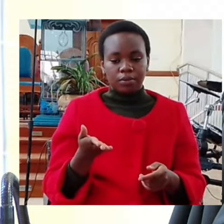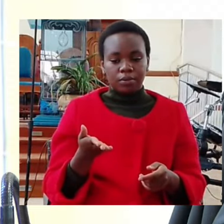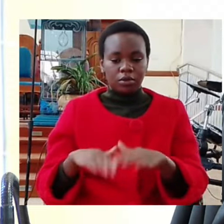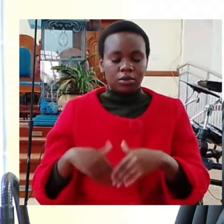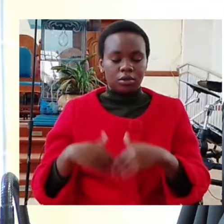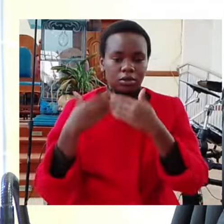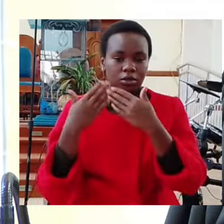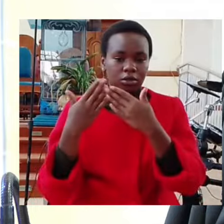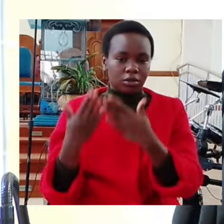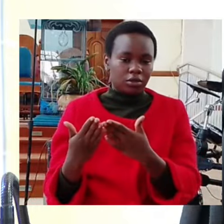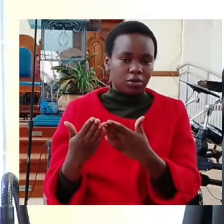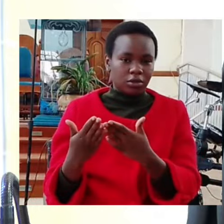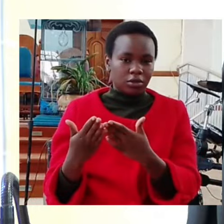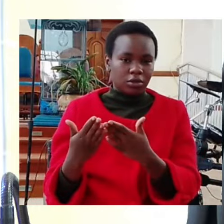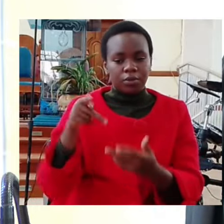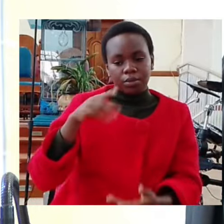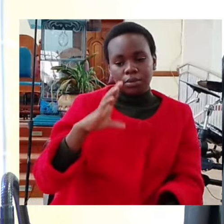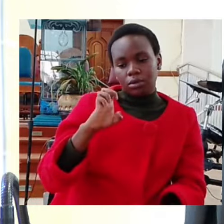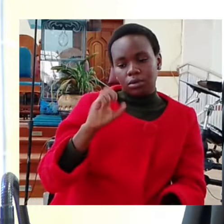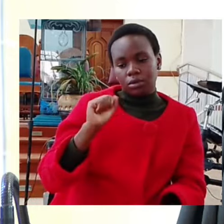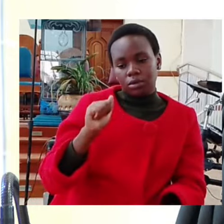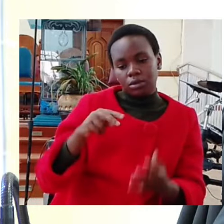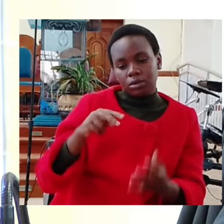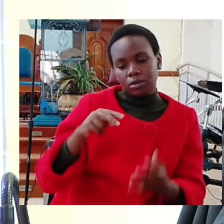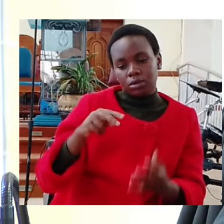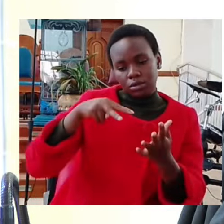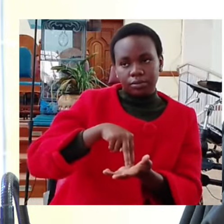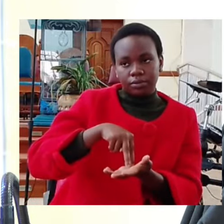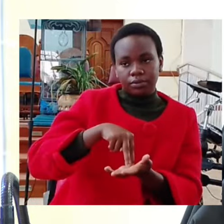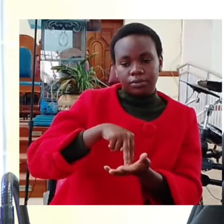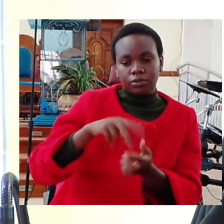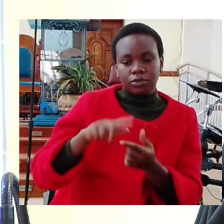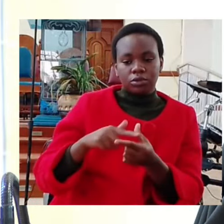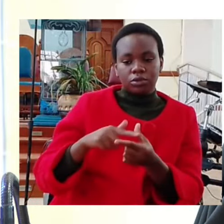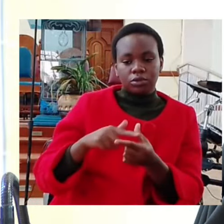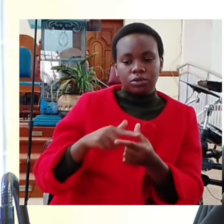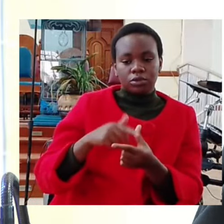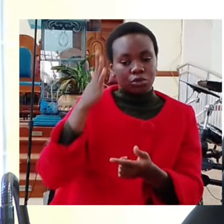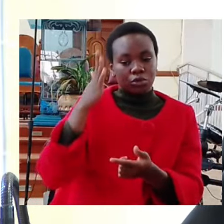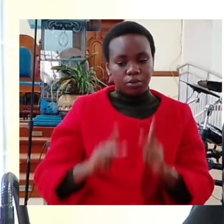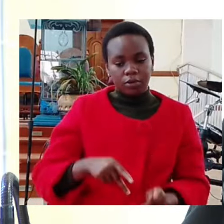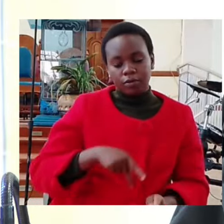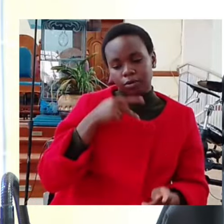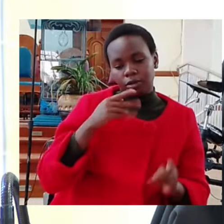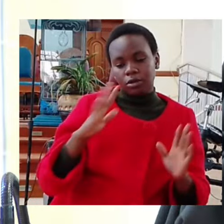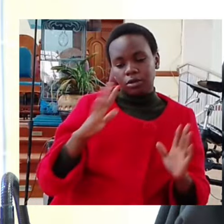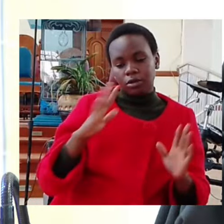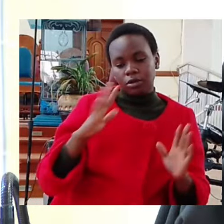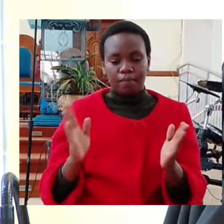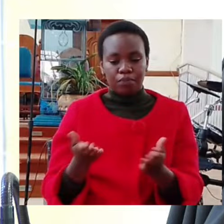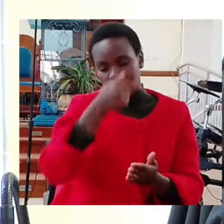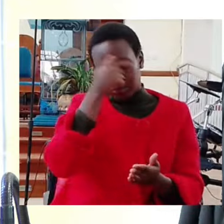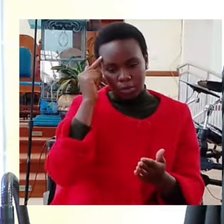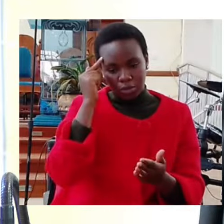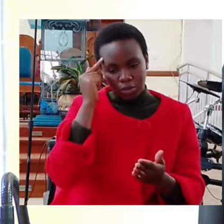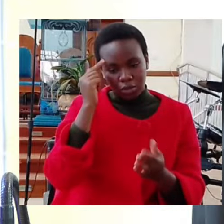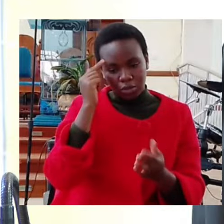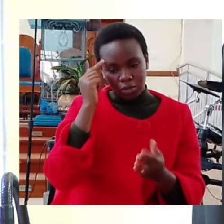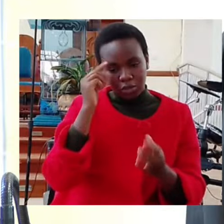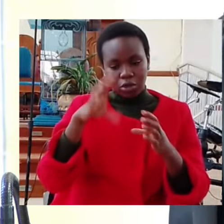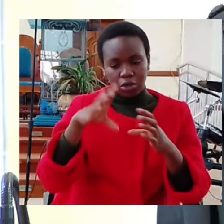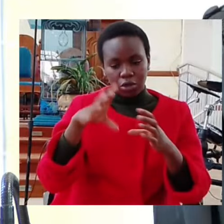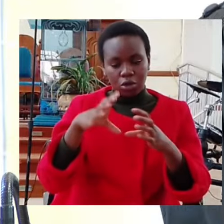PCA karatina, rogamai. And you know that person feels encouraged because they belong to a community of